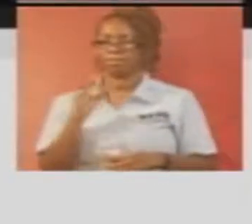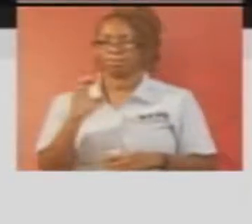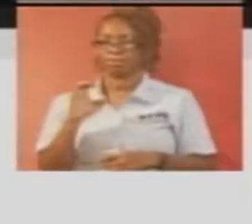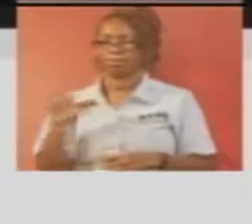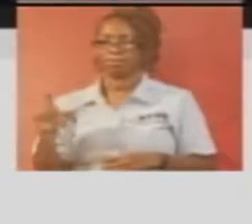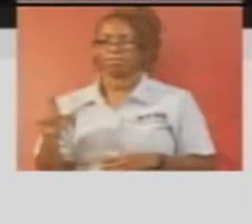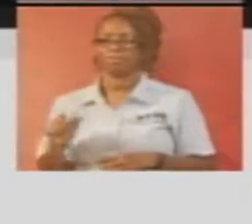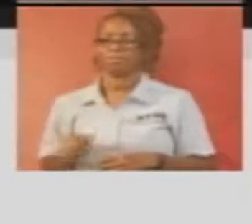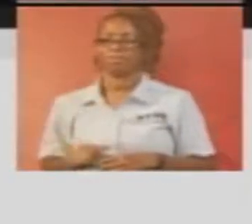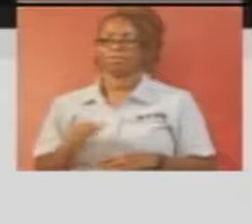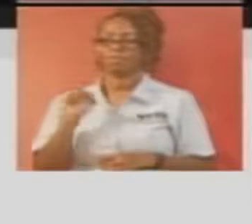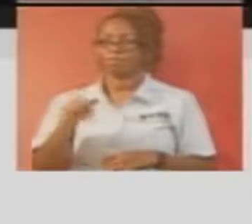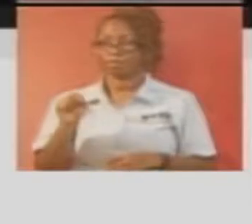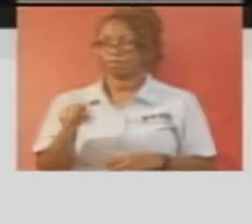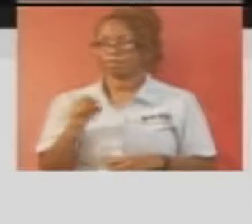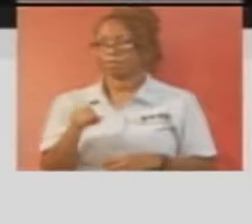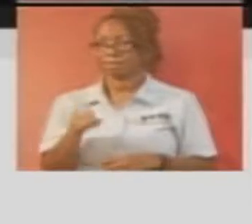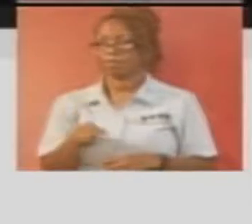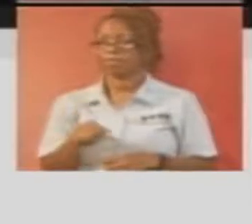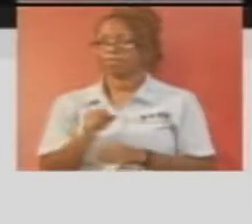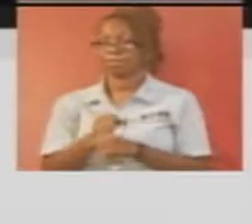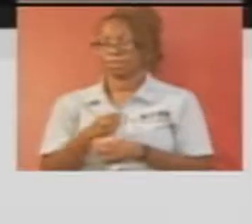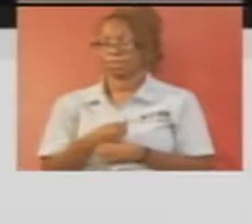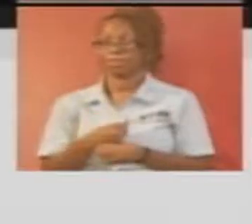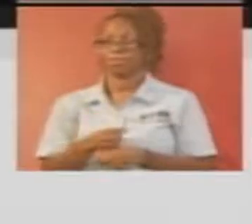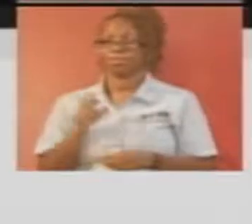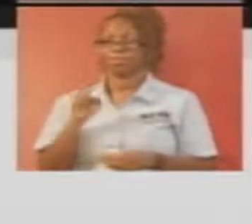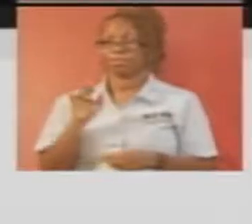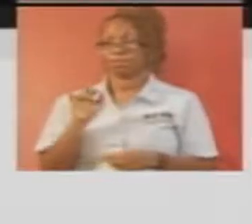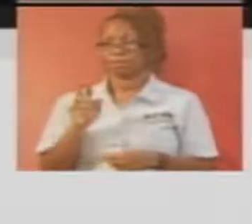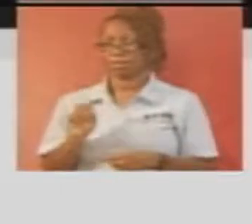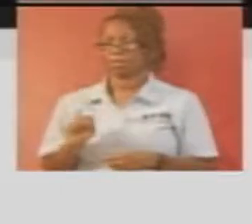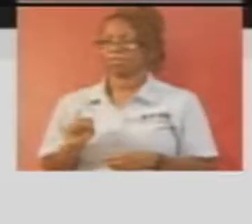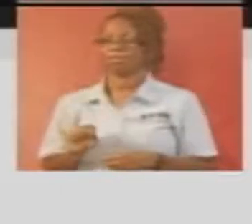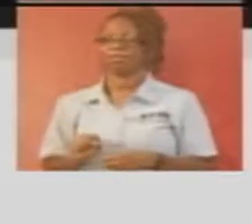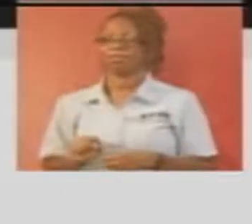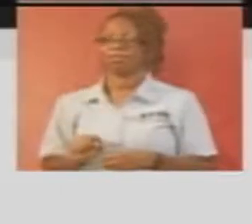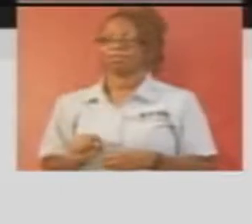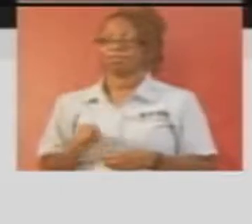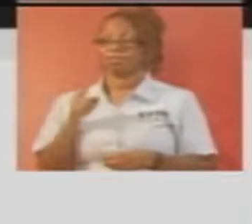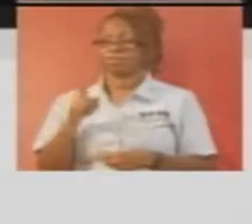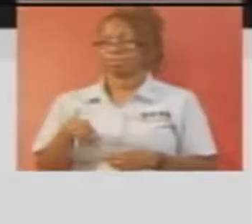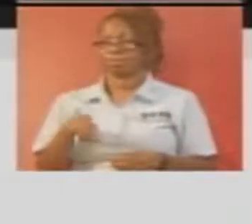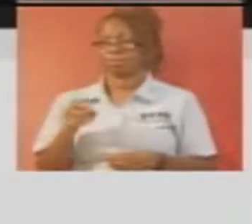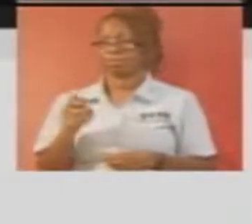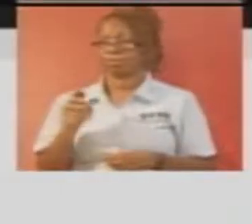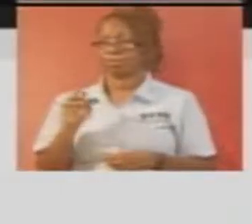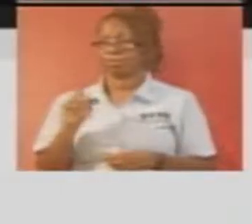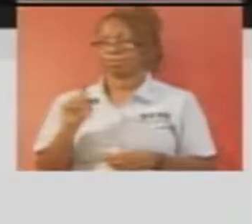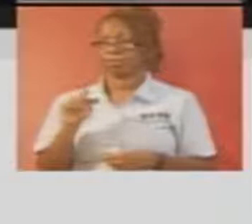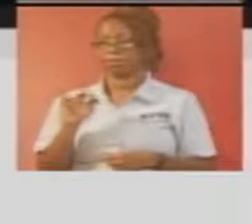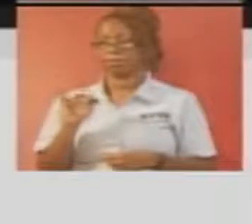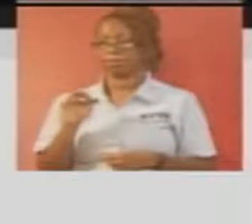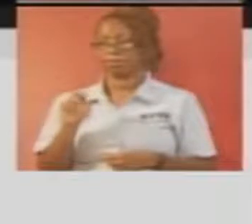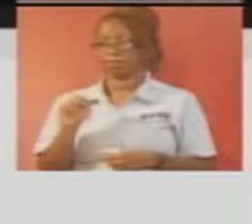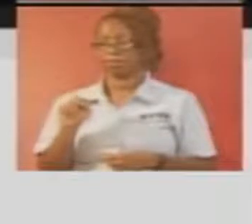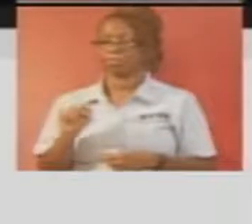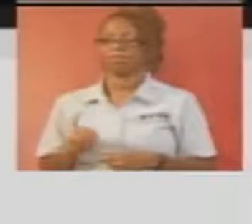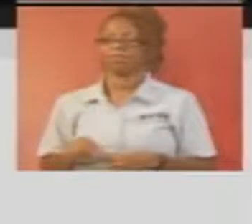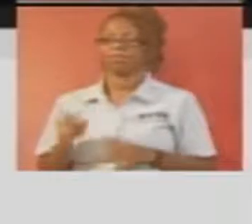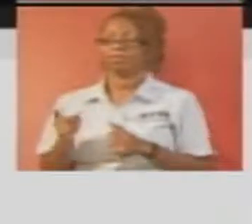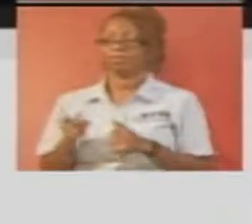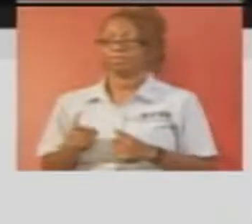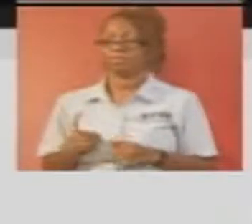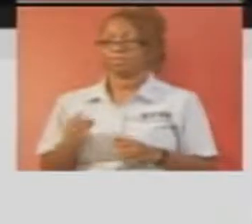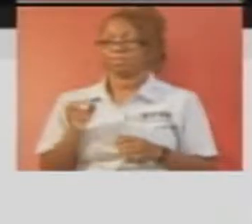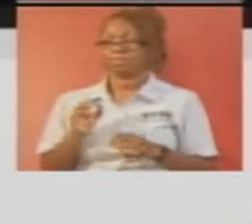protein, and it's extremely good at eliciting an immune response. So once it is delivered, the spike protein is